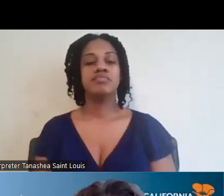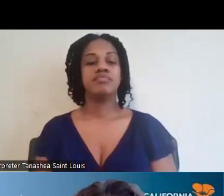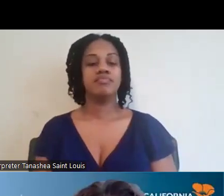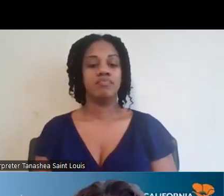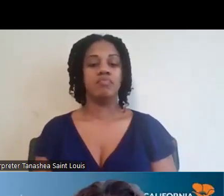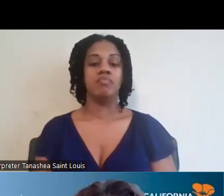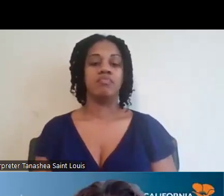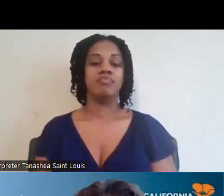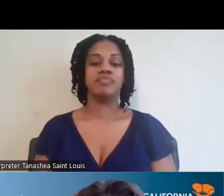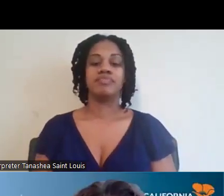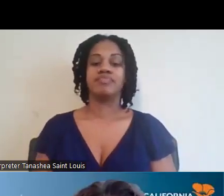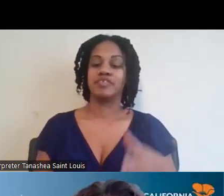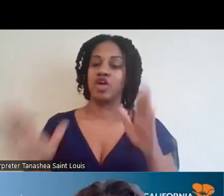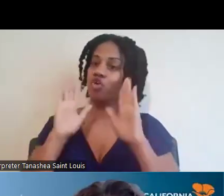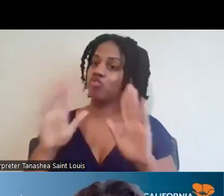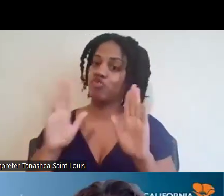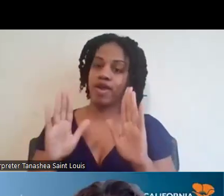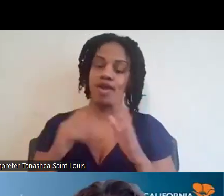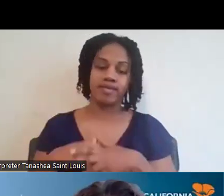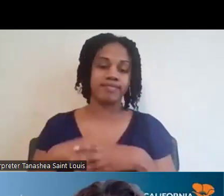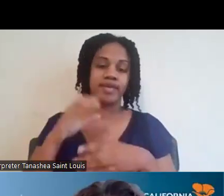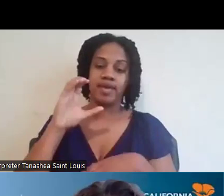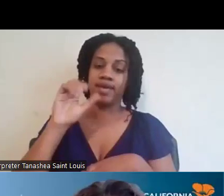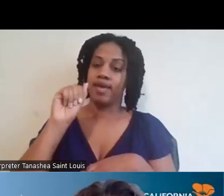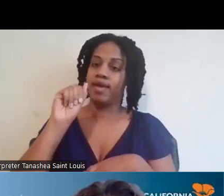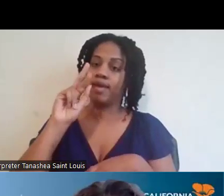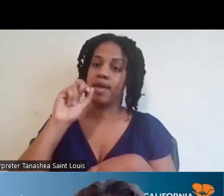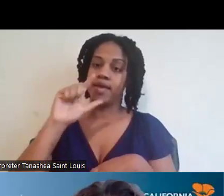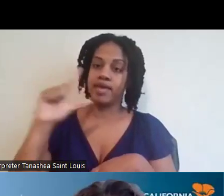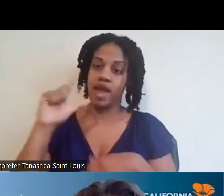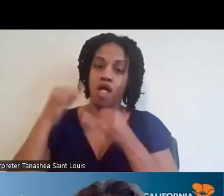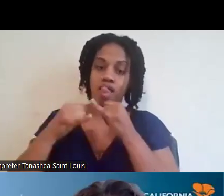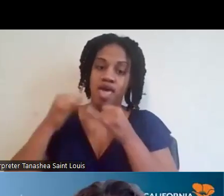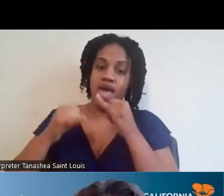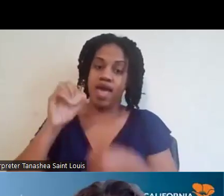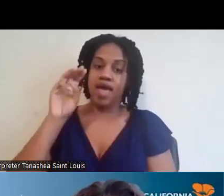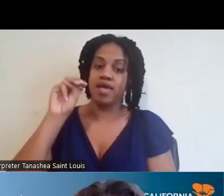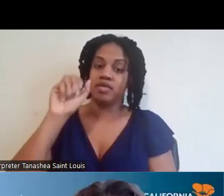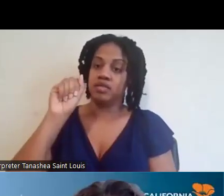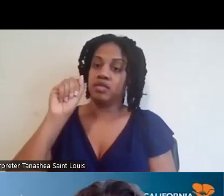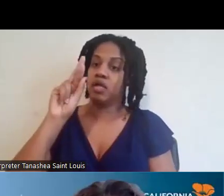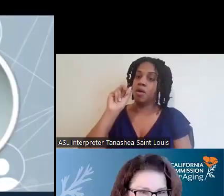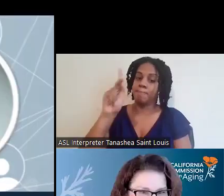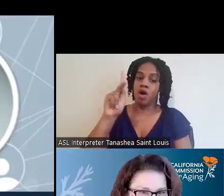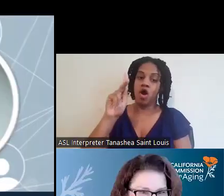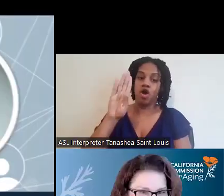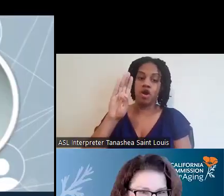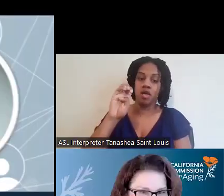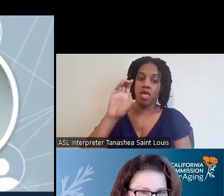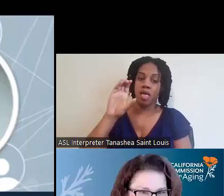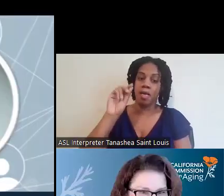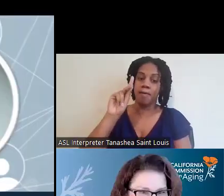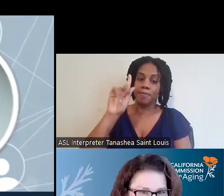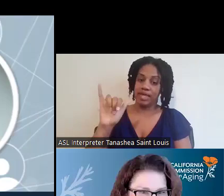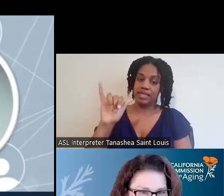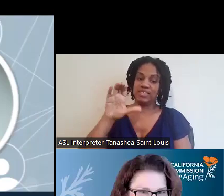Great, thanks, Carol. And last, we're going to hear from Mark Beckley, CDA's Chief Deputy Director, and he's going to provide